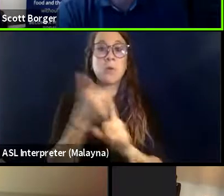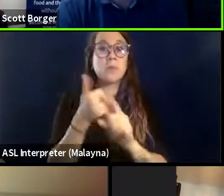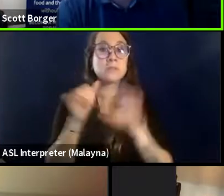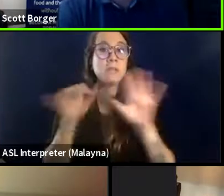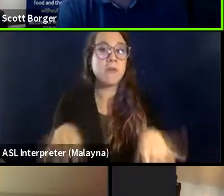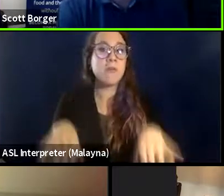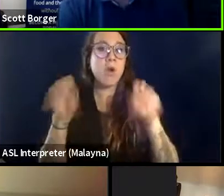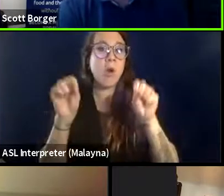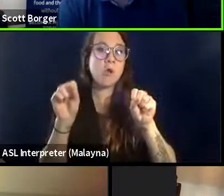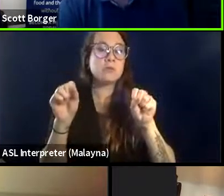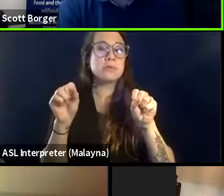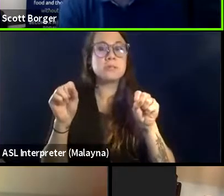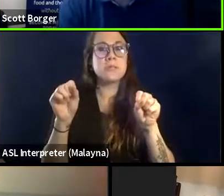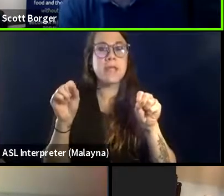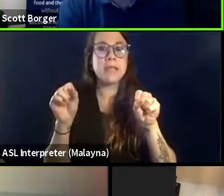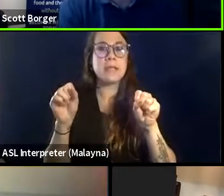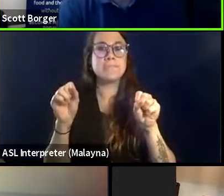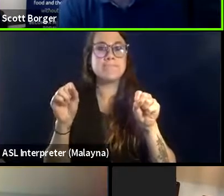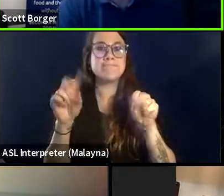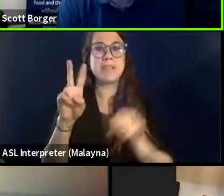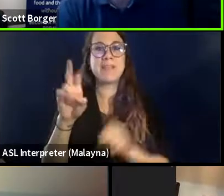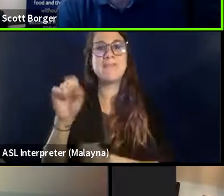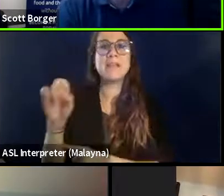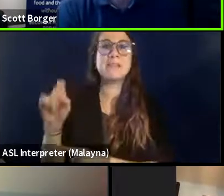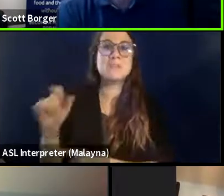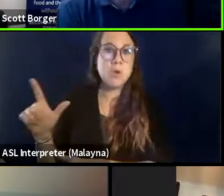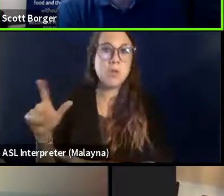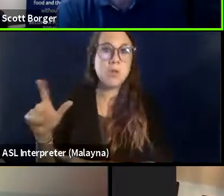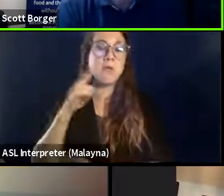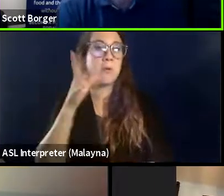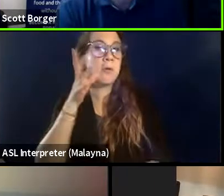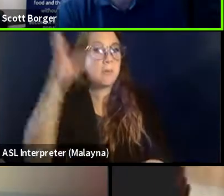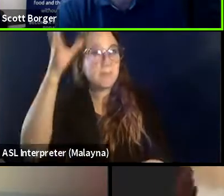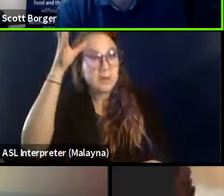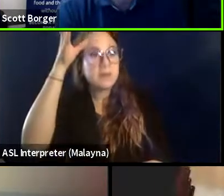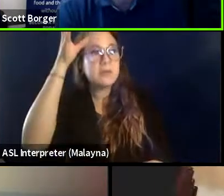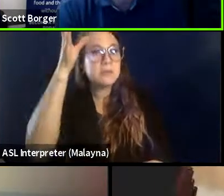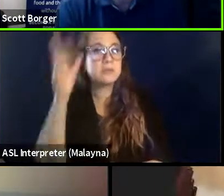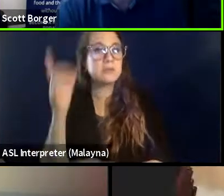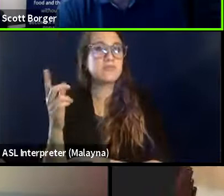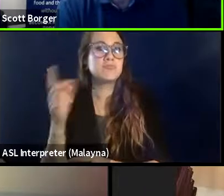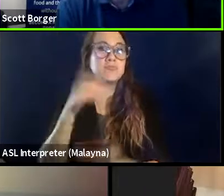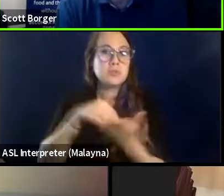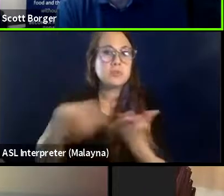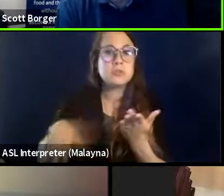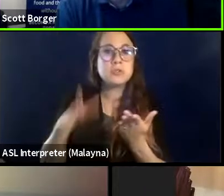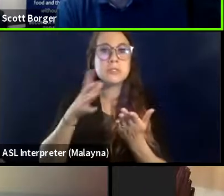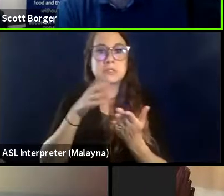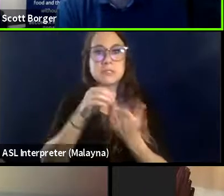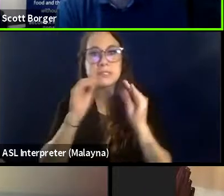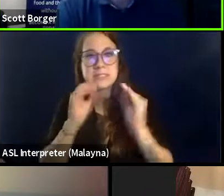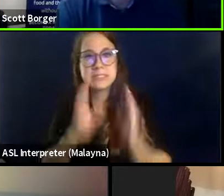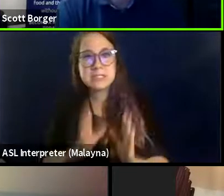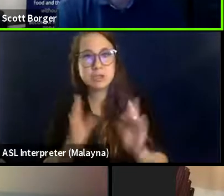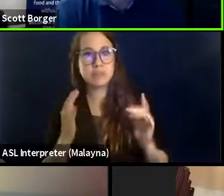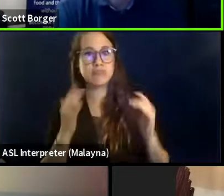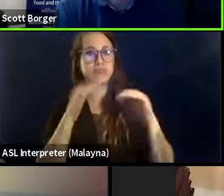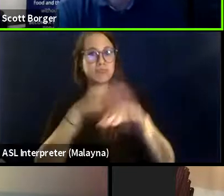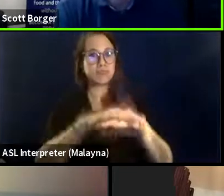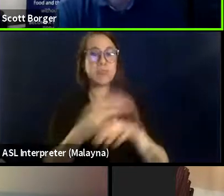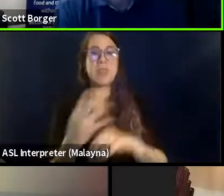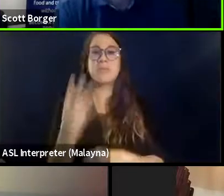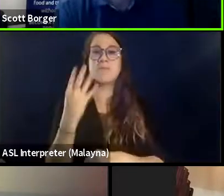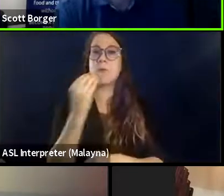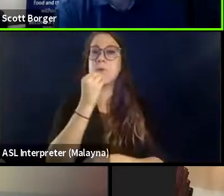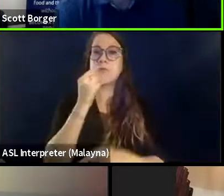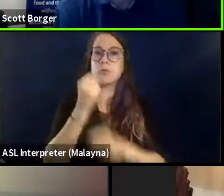a kind of festival for their parents and the students and the teachers to come together. And they had 4 food trucks that were in their parking